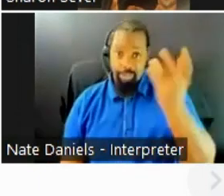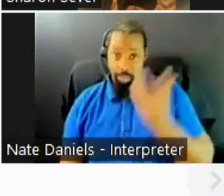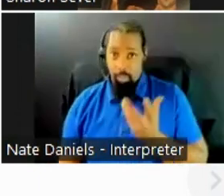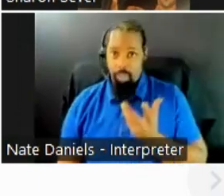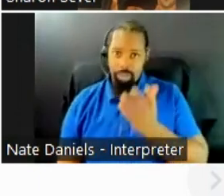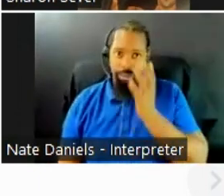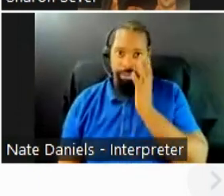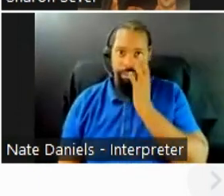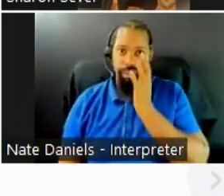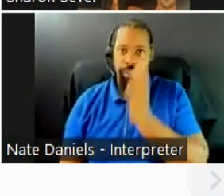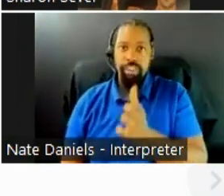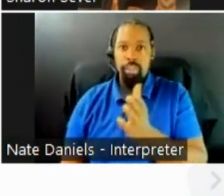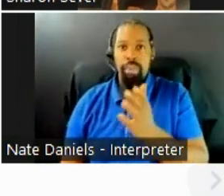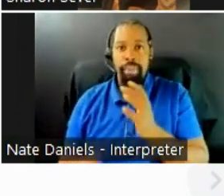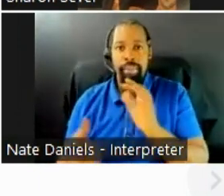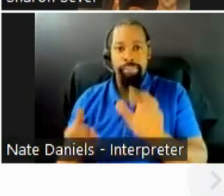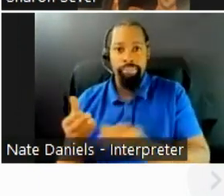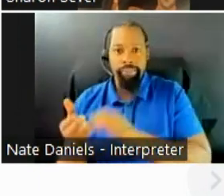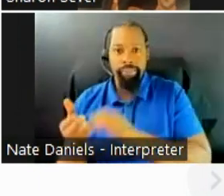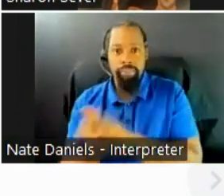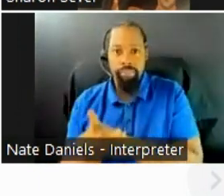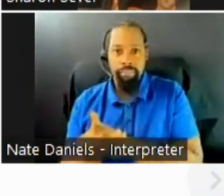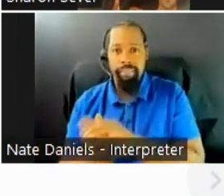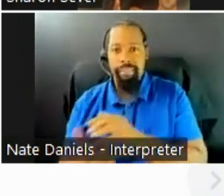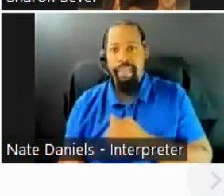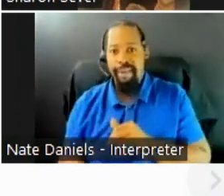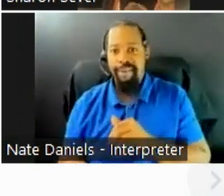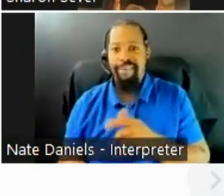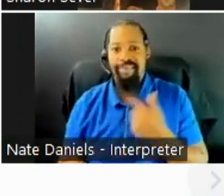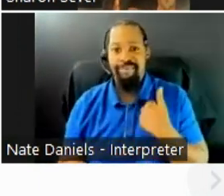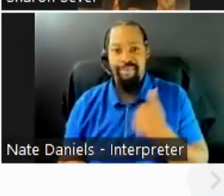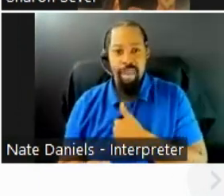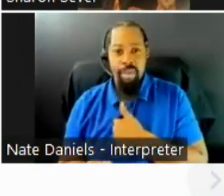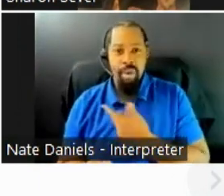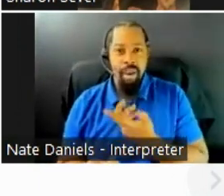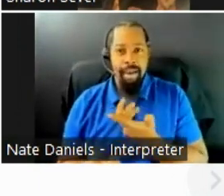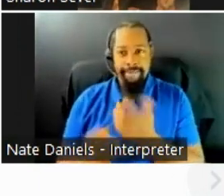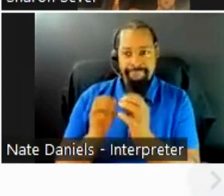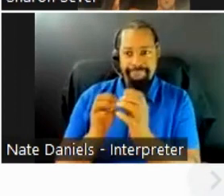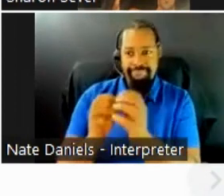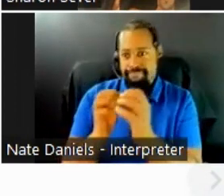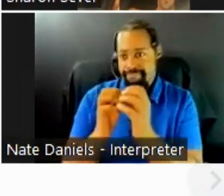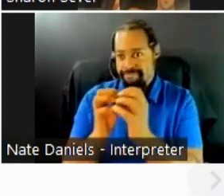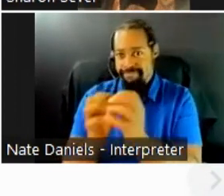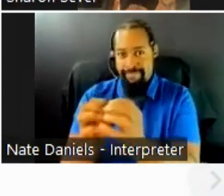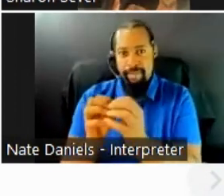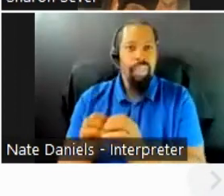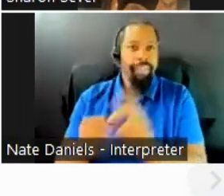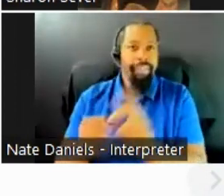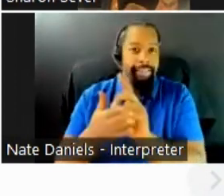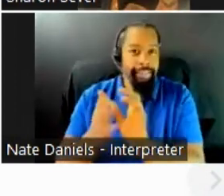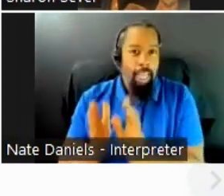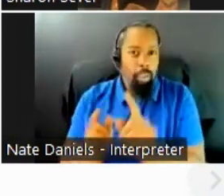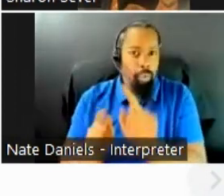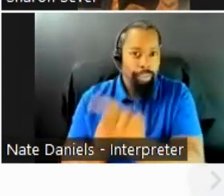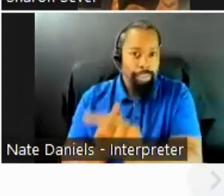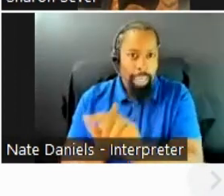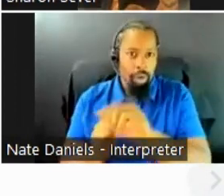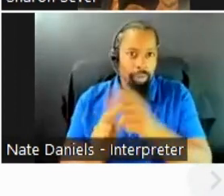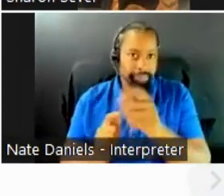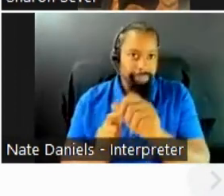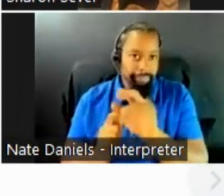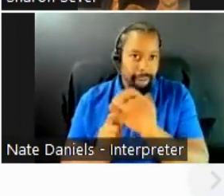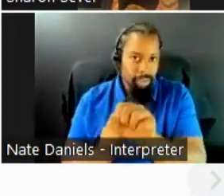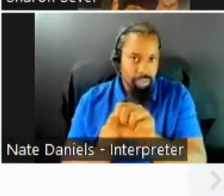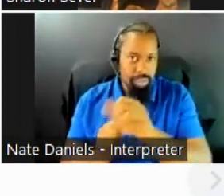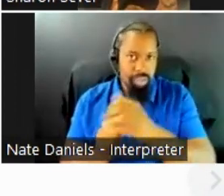her stylist. So I proposed a few sketches and a few were chosen. I